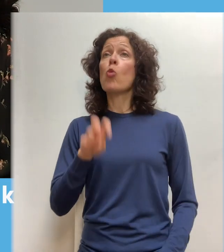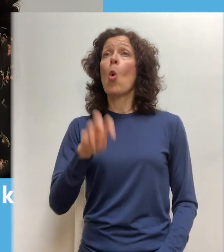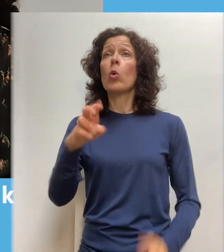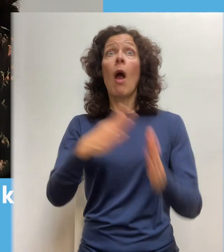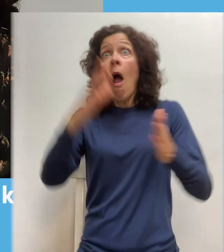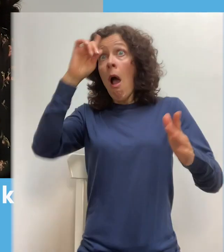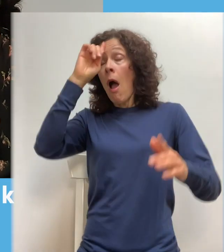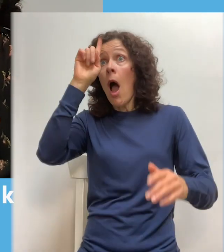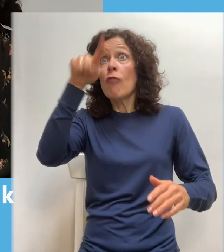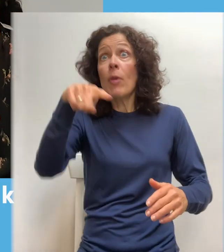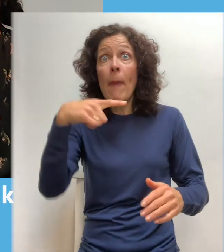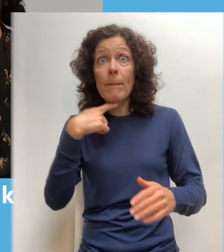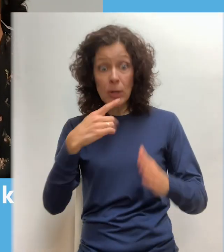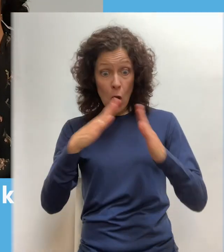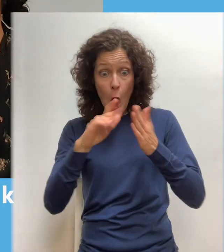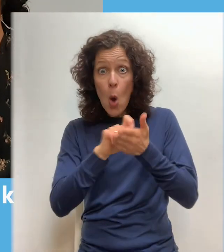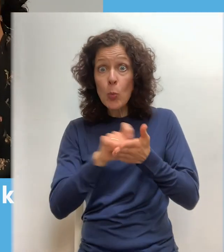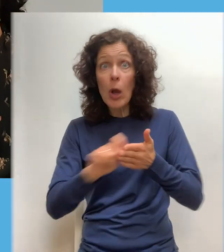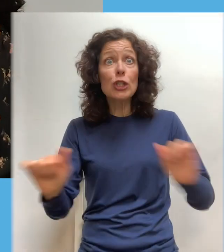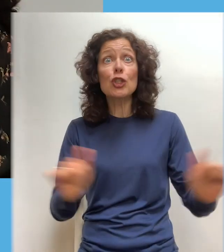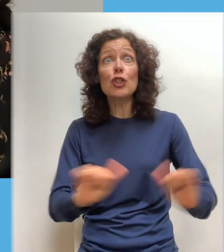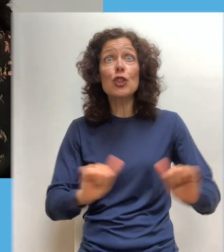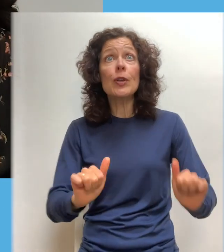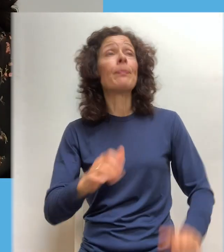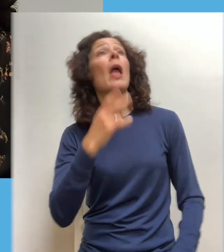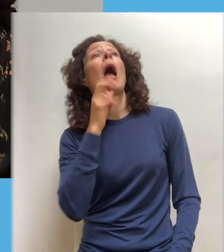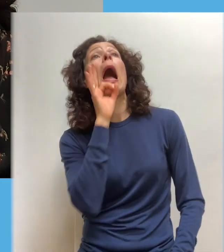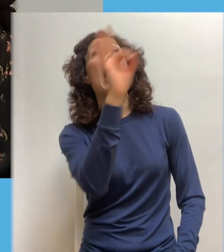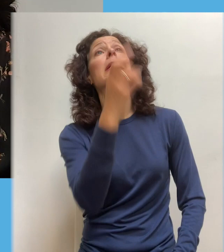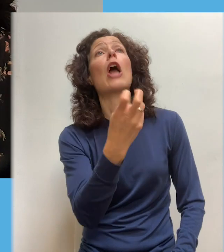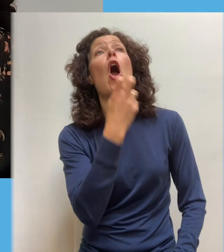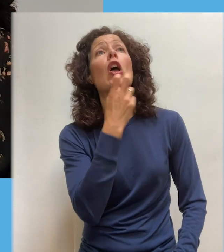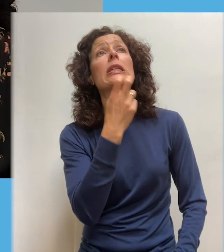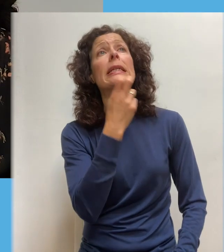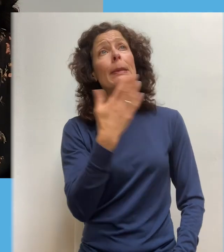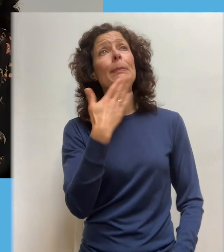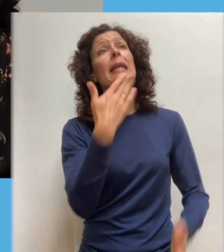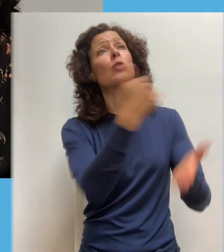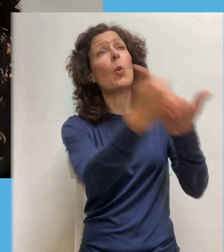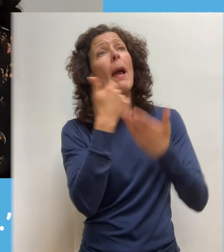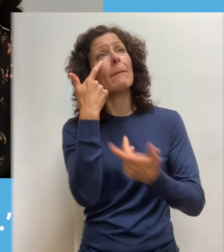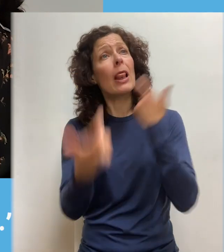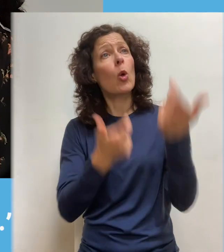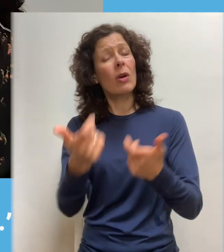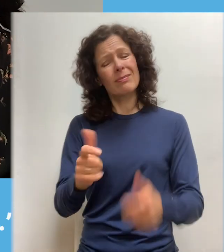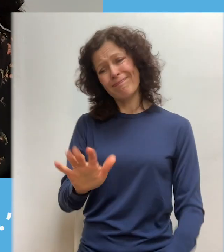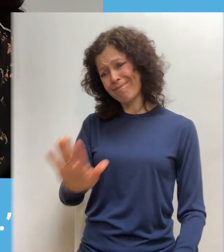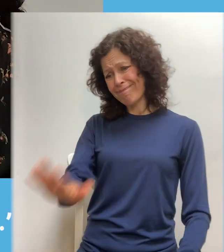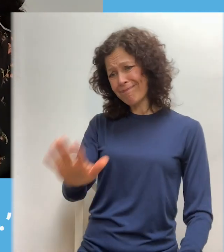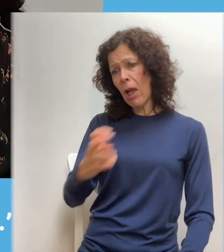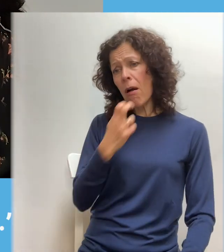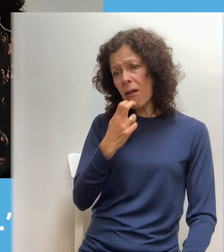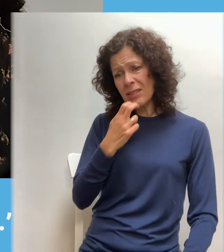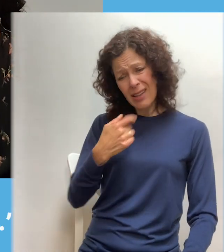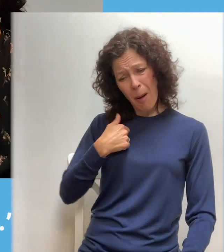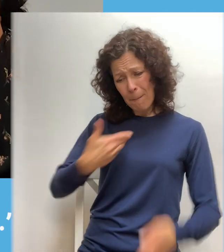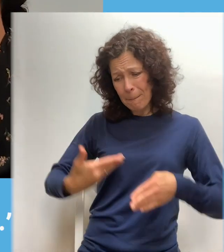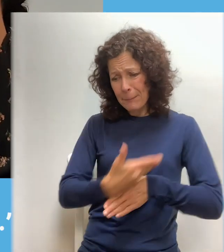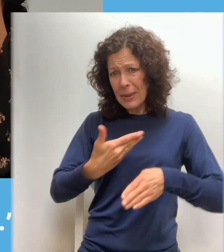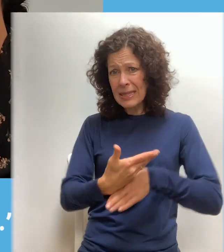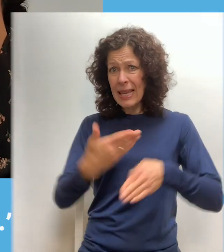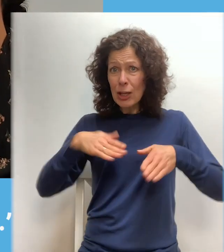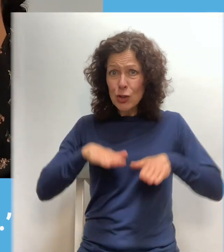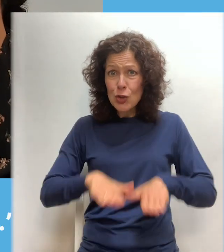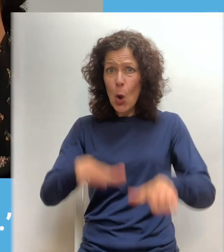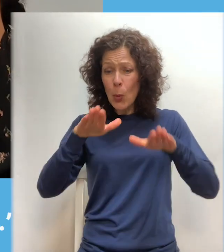homework book, Aunt Pearl?" Sunny asked. "Oh, Sunny, I've got all these pennies to finish for market tomorrow," she said. "If you